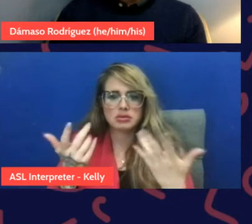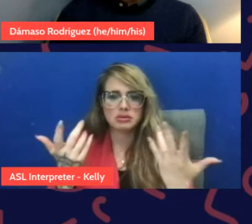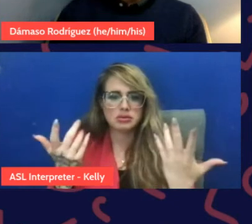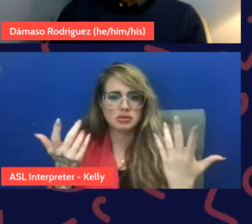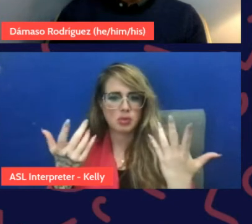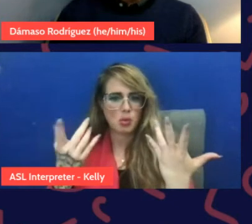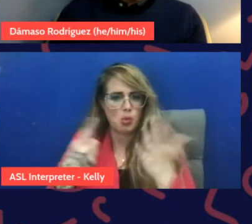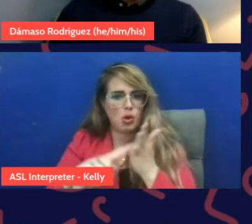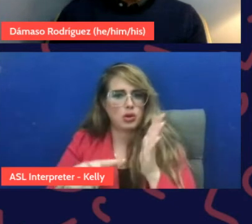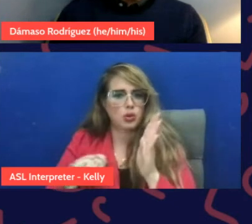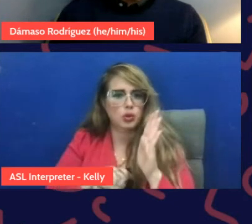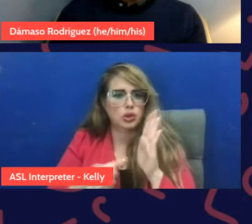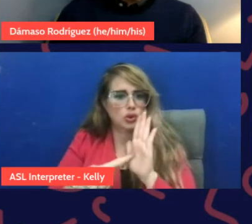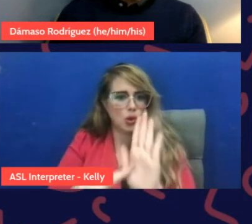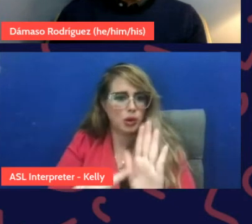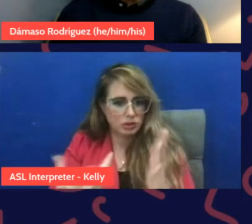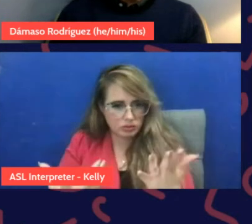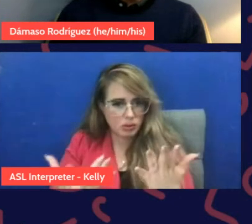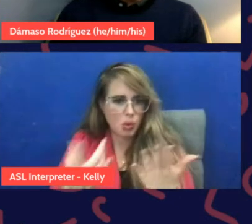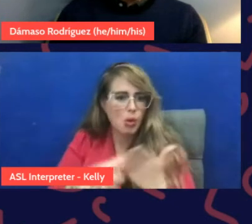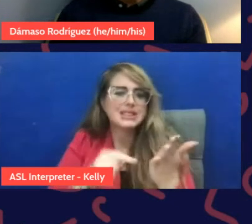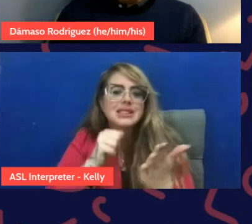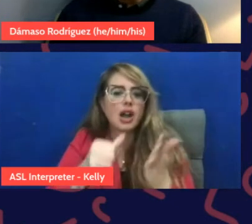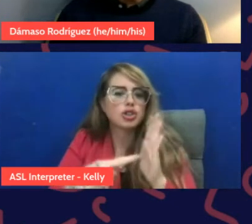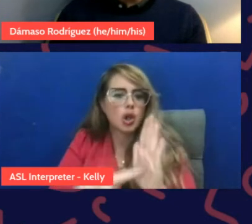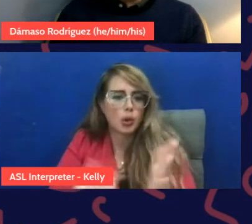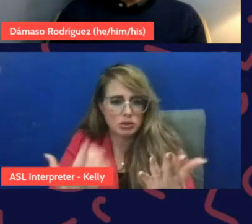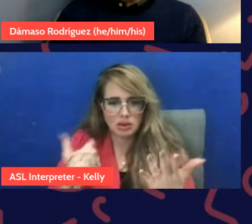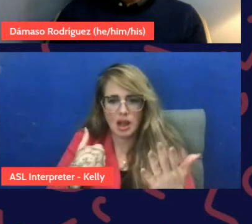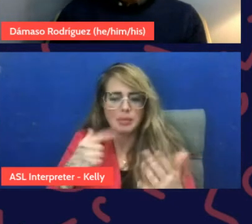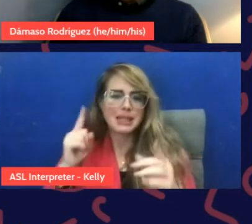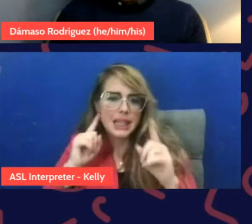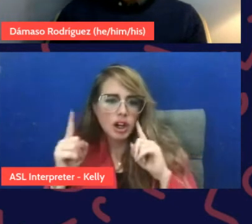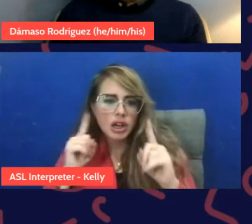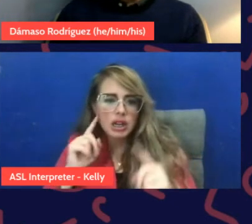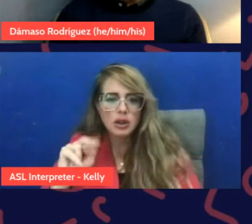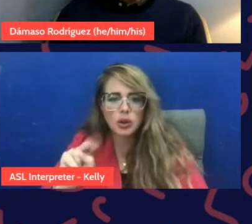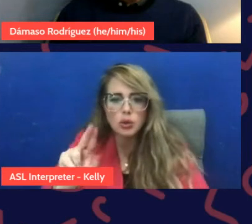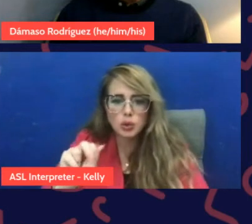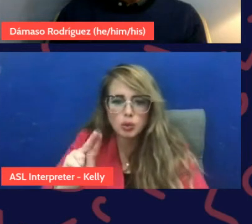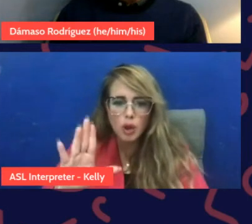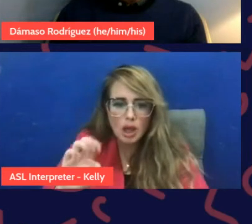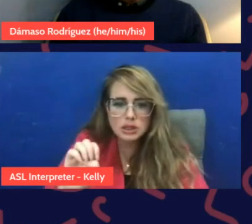conveyed? You know, I'm hearing nuance,